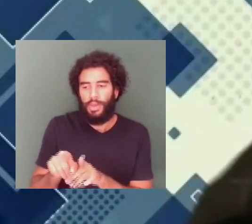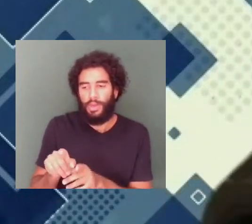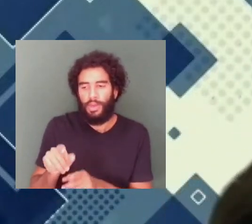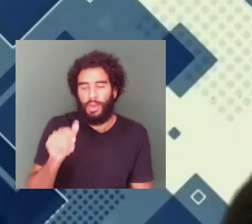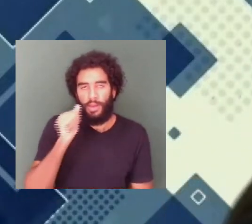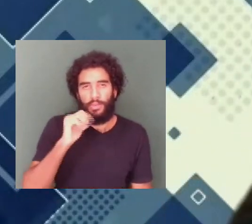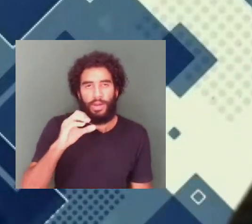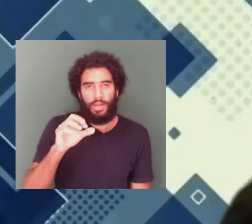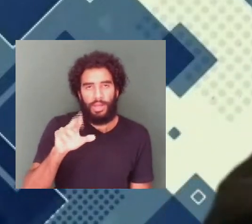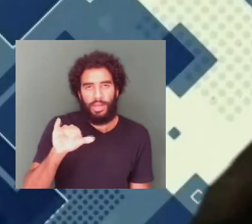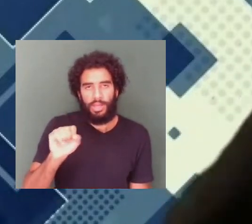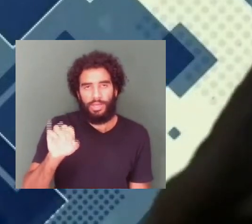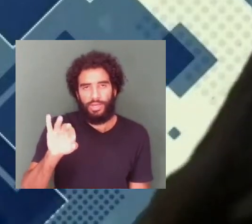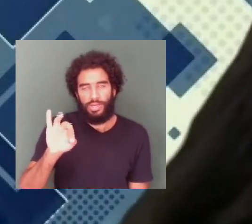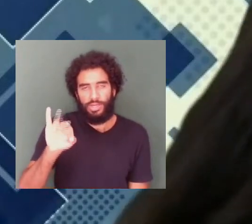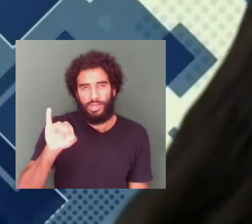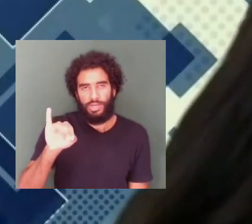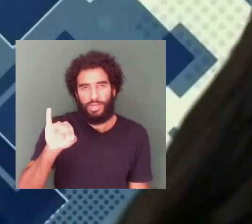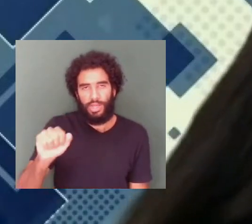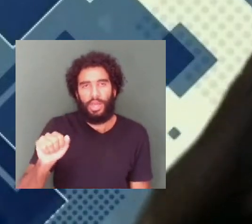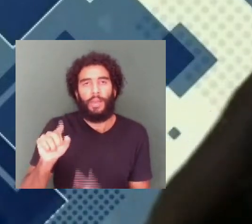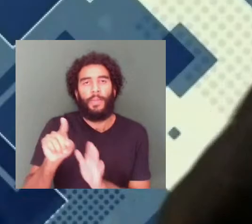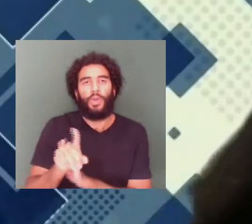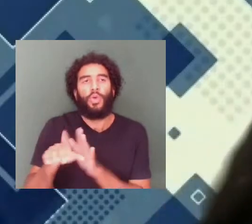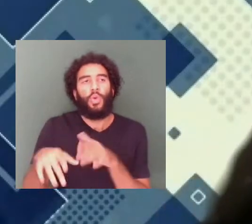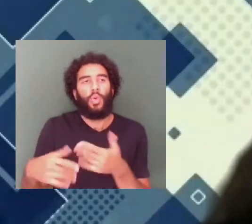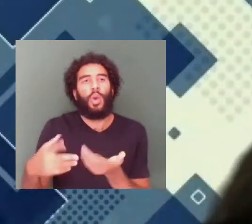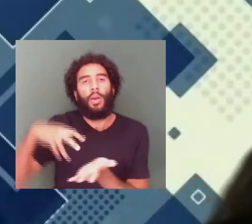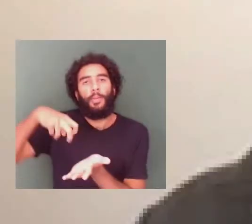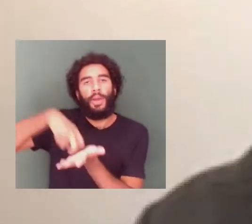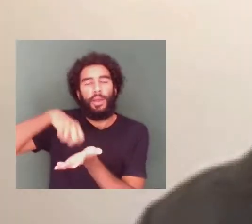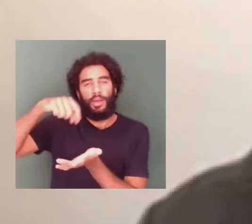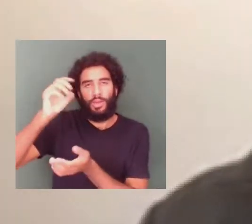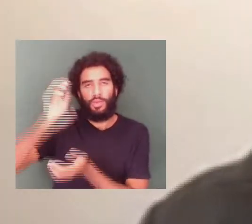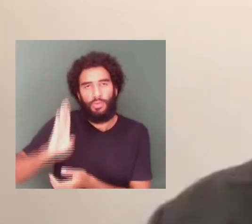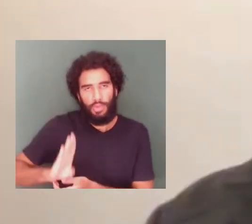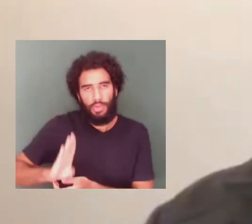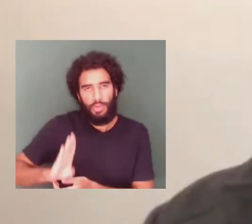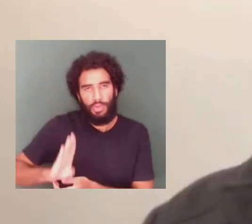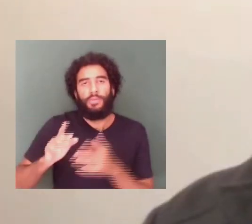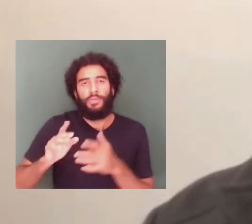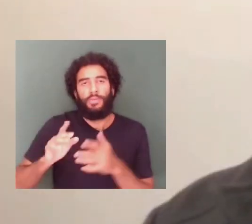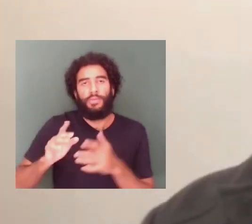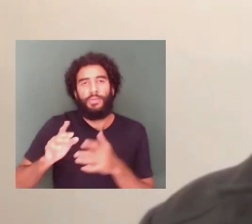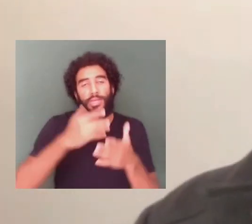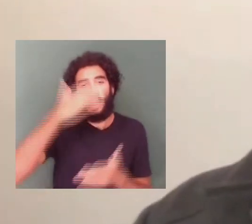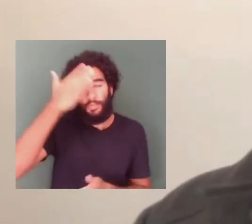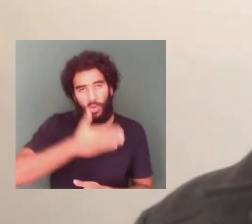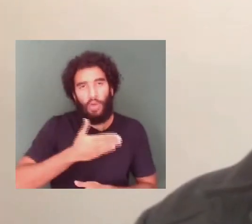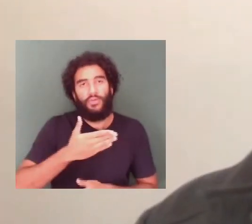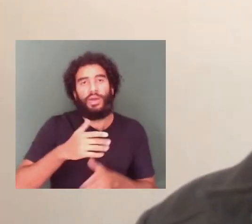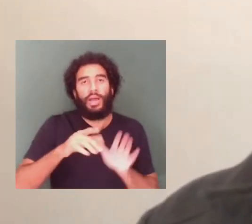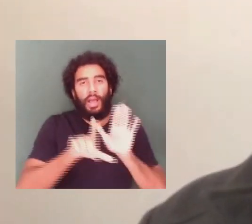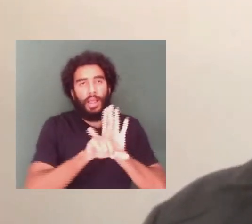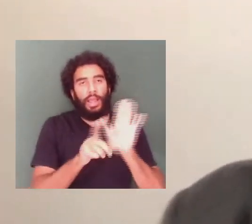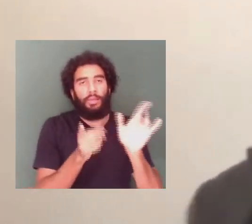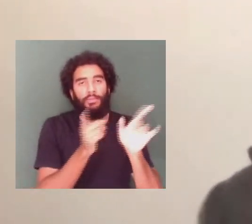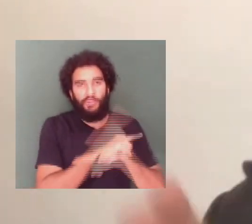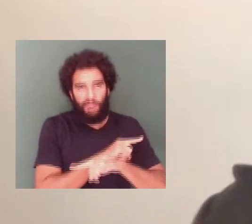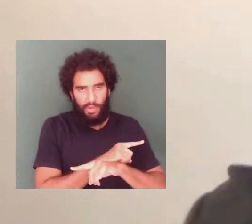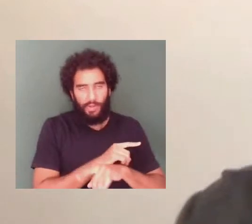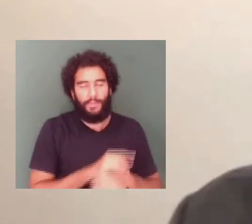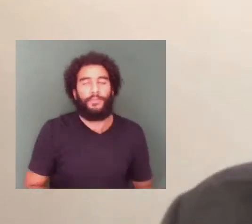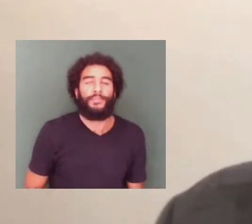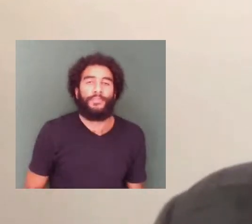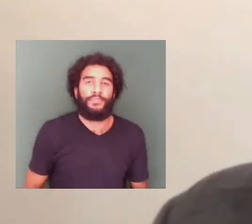Perfect. I think this also goes ahead and answers the next question. Which are the Brazilian dispositions for the companies